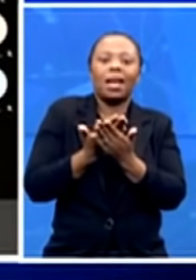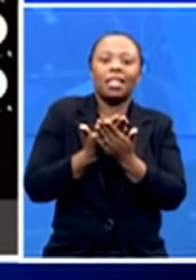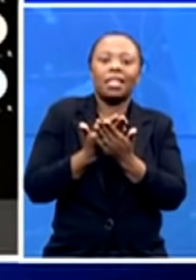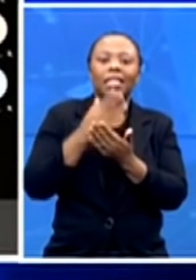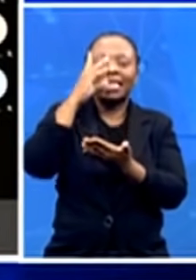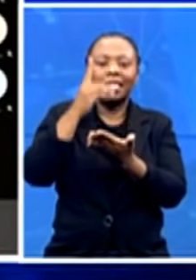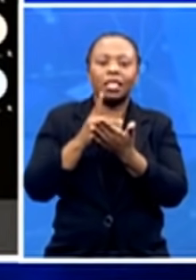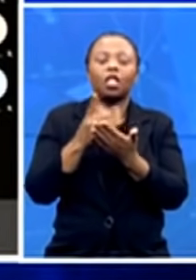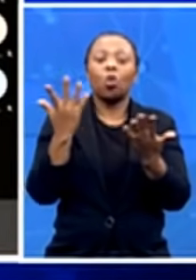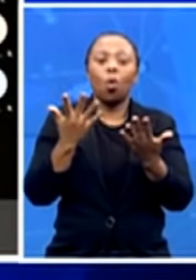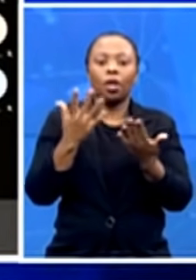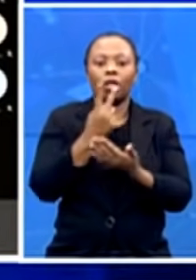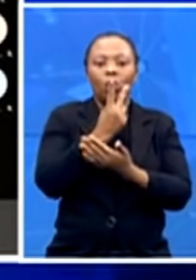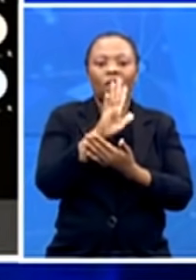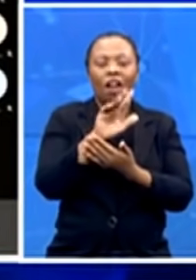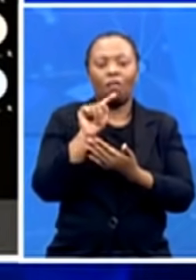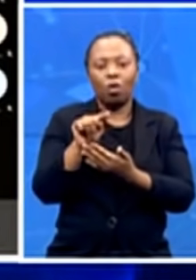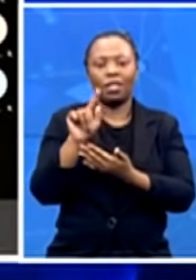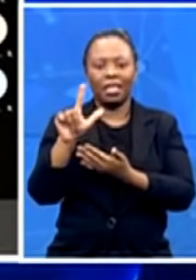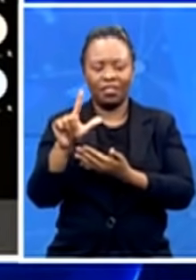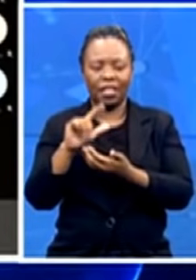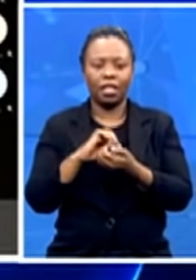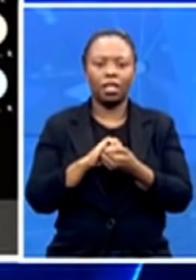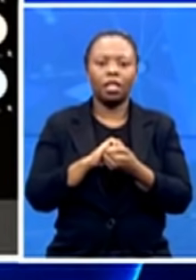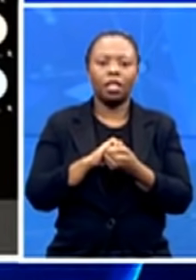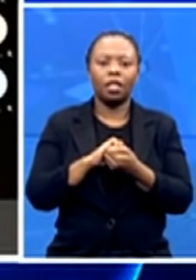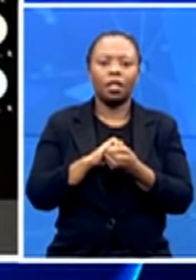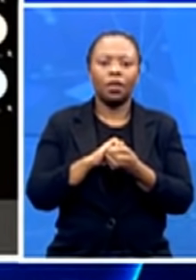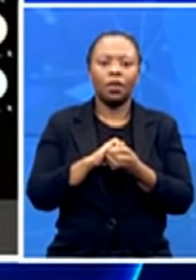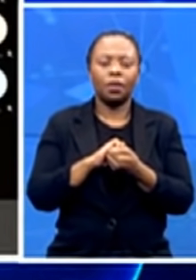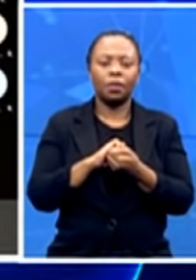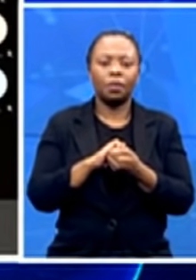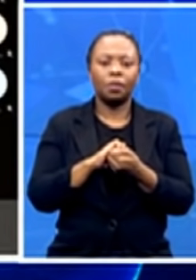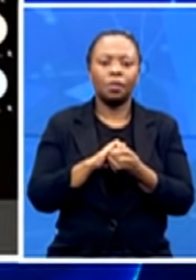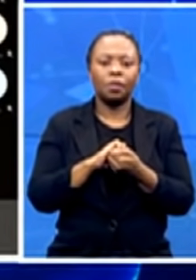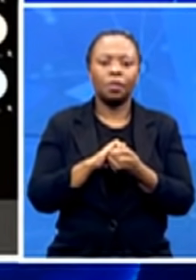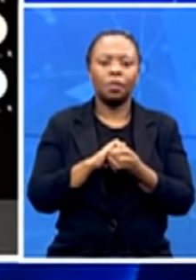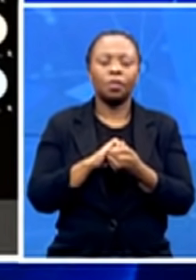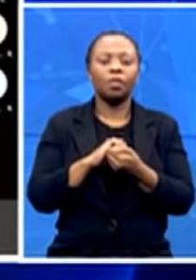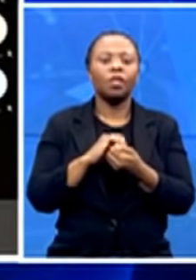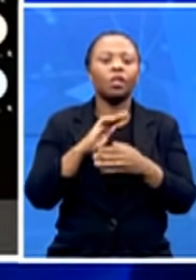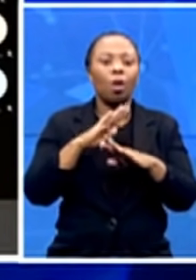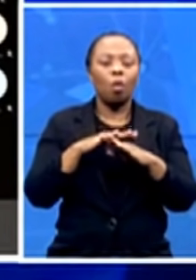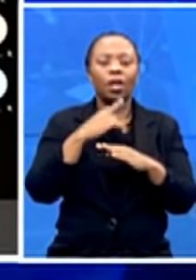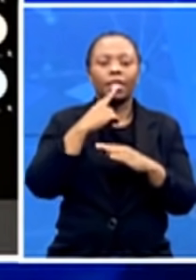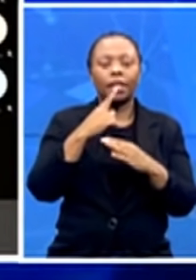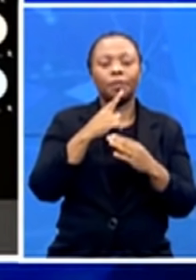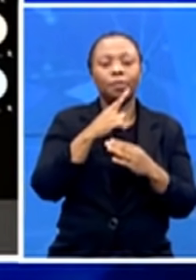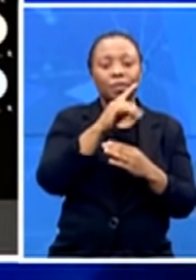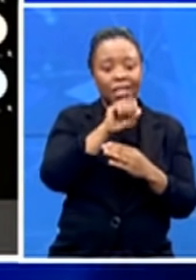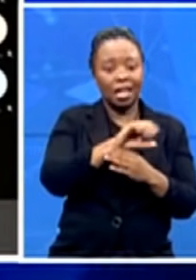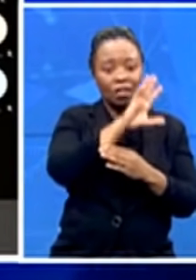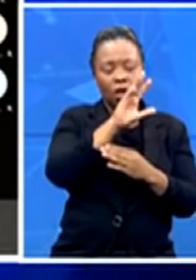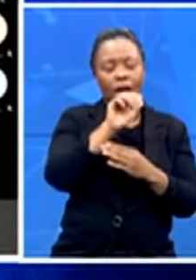25.70, and to the extent that it does not, it is in conflict with the Constitution of the ANC. What